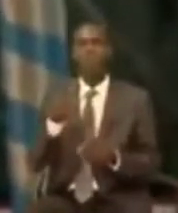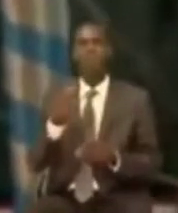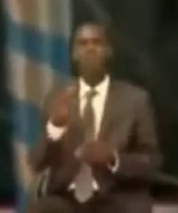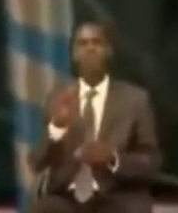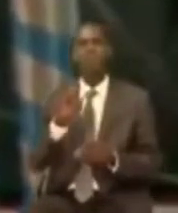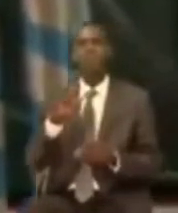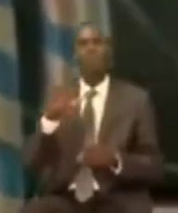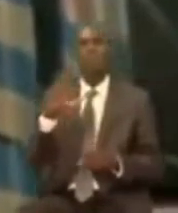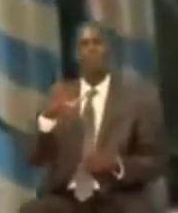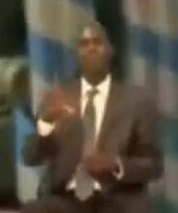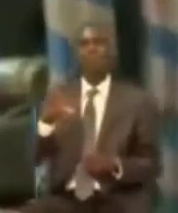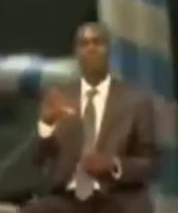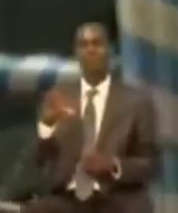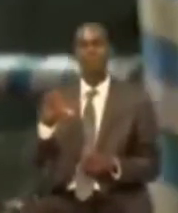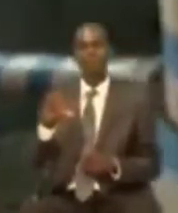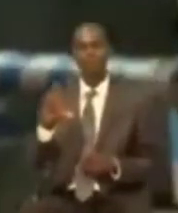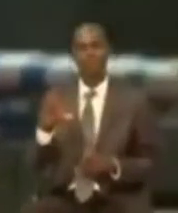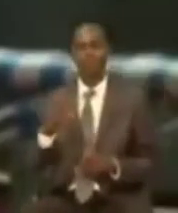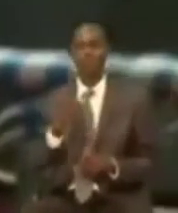and nothing